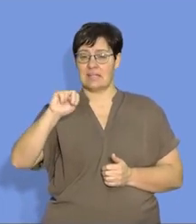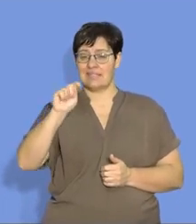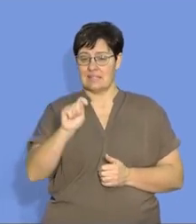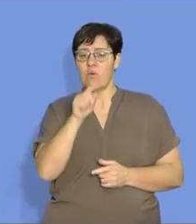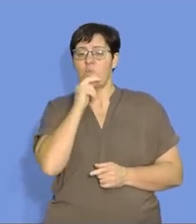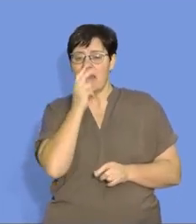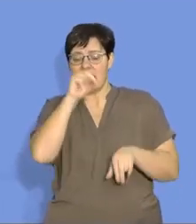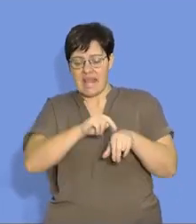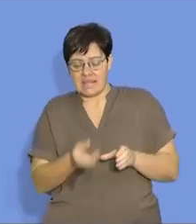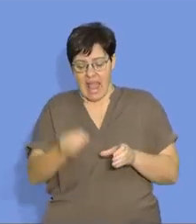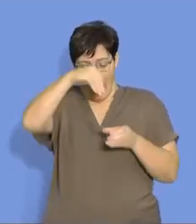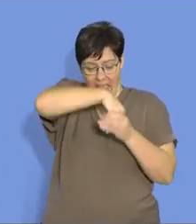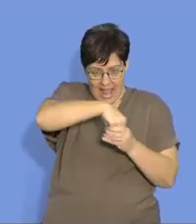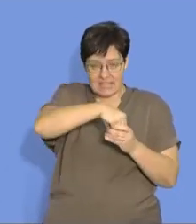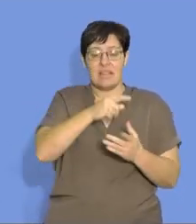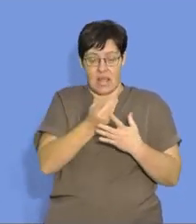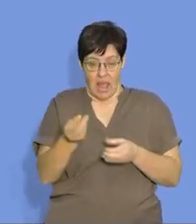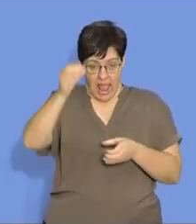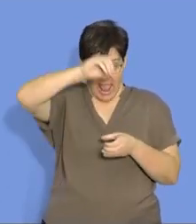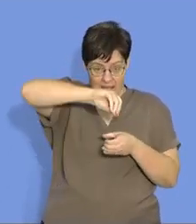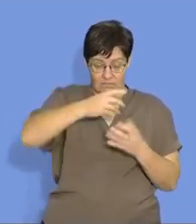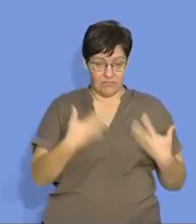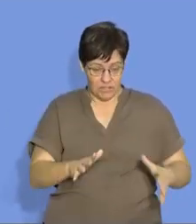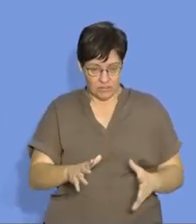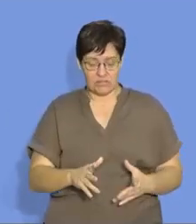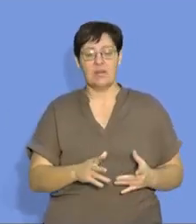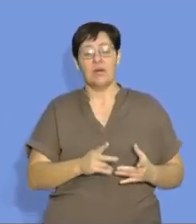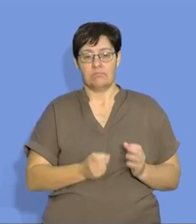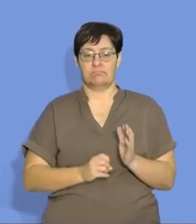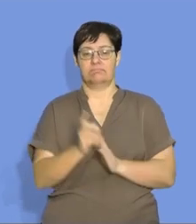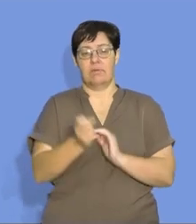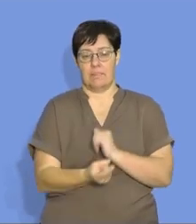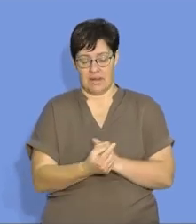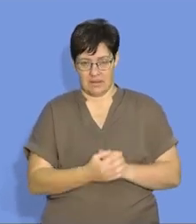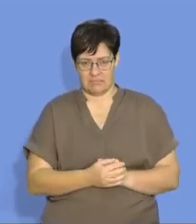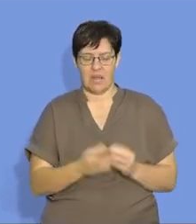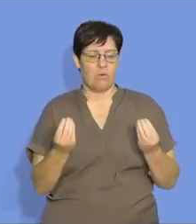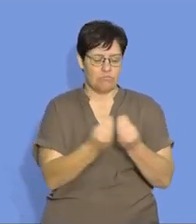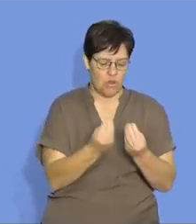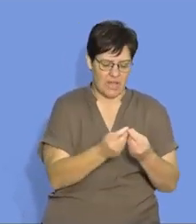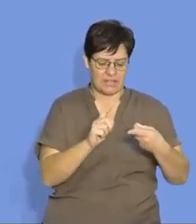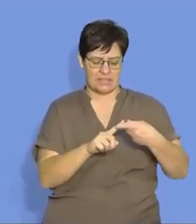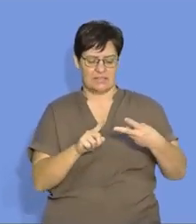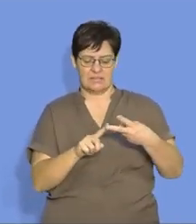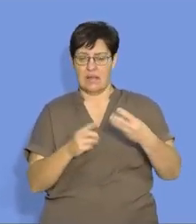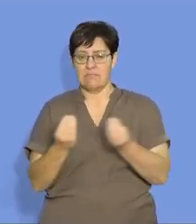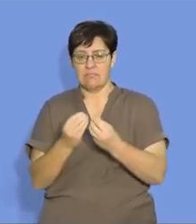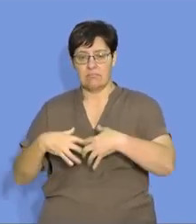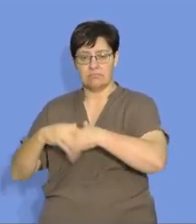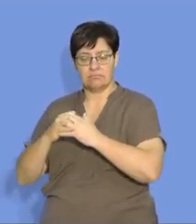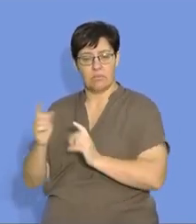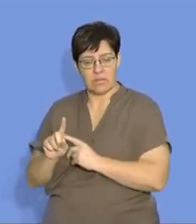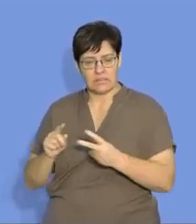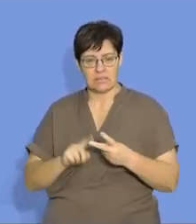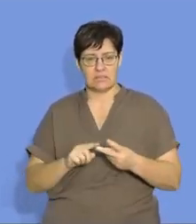to start up a chemical reaction, words like product, the substances that are formed, and then